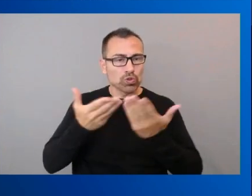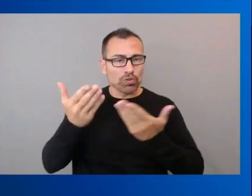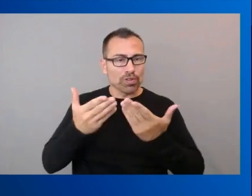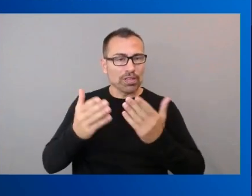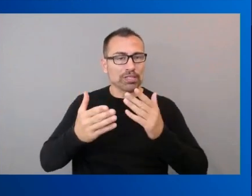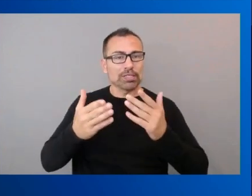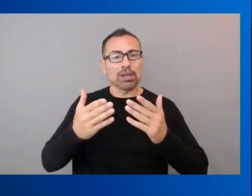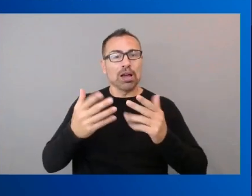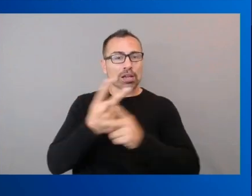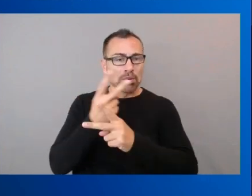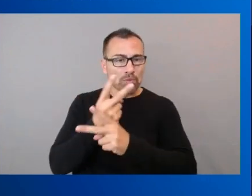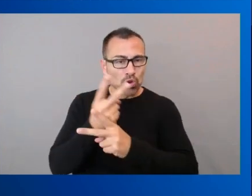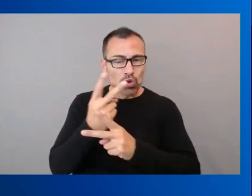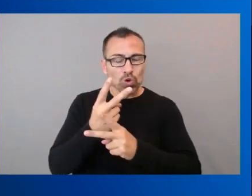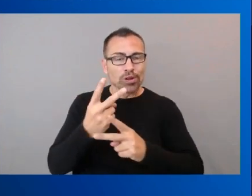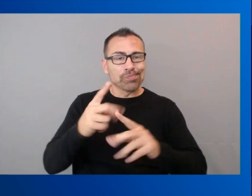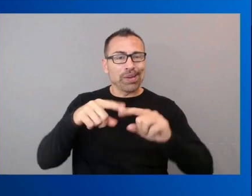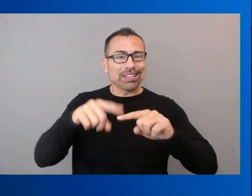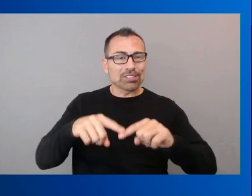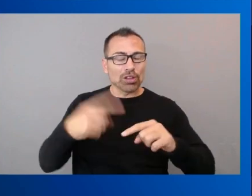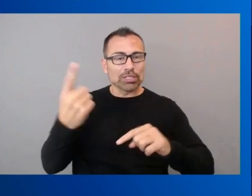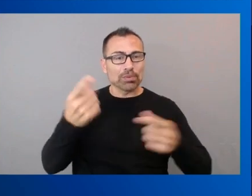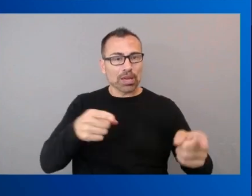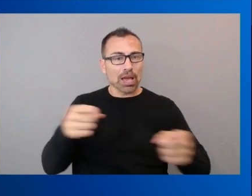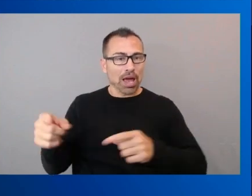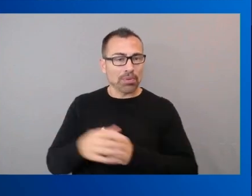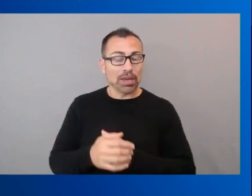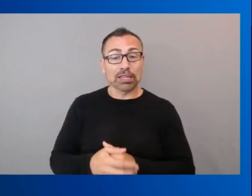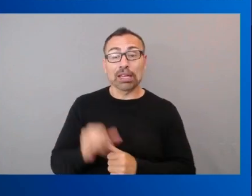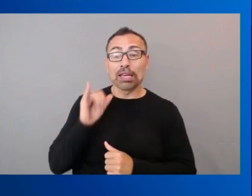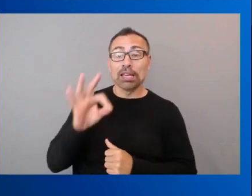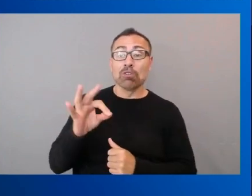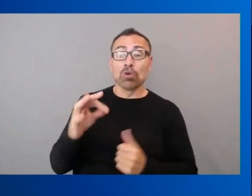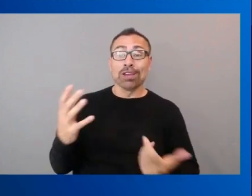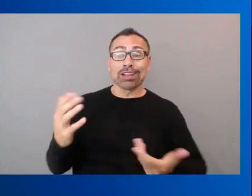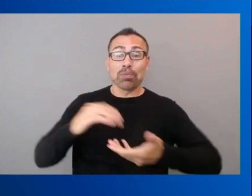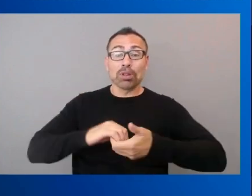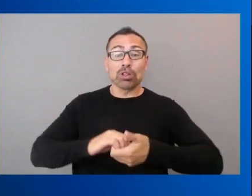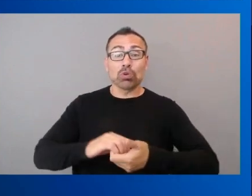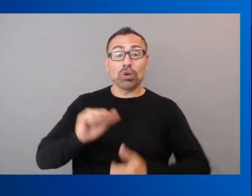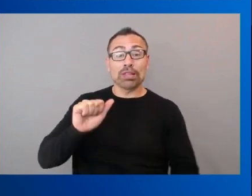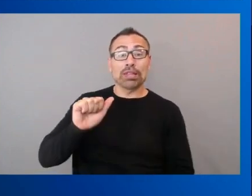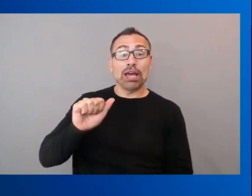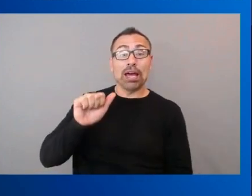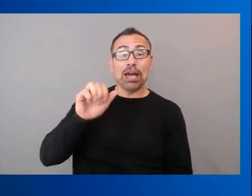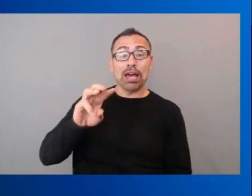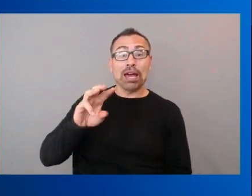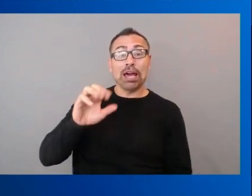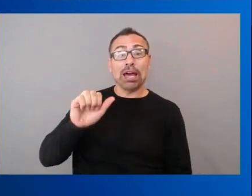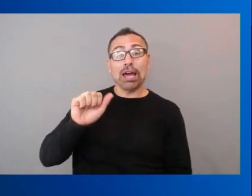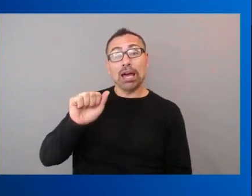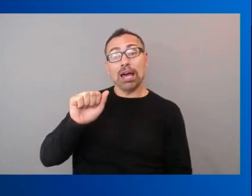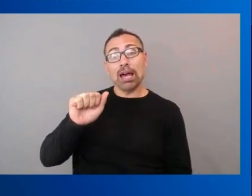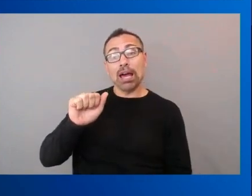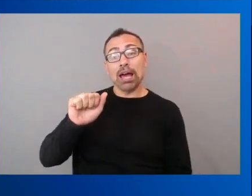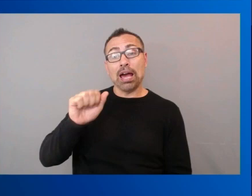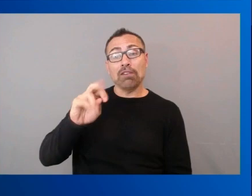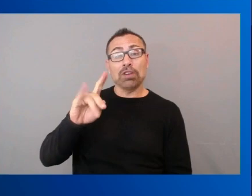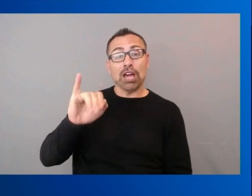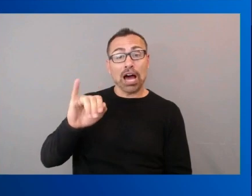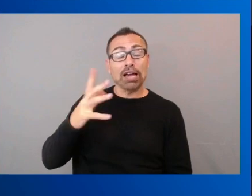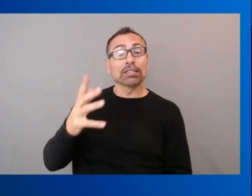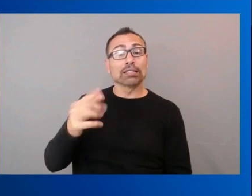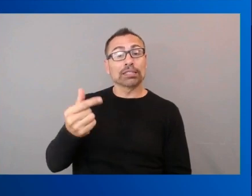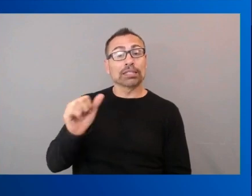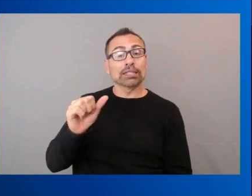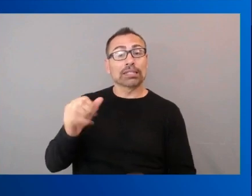something happening. Now, if we couple that with API Gateway as an example, we can trigger Lambda using HTTP requests. Okay,